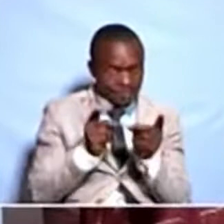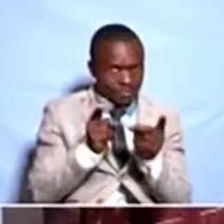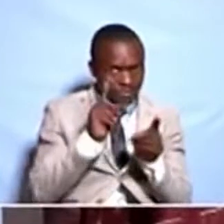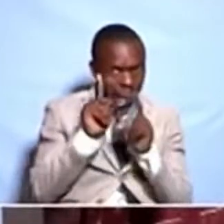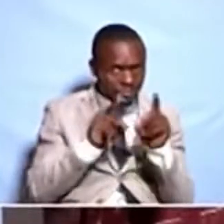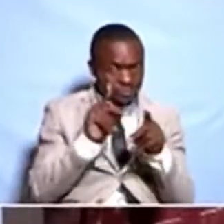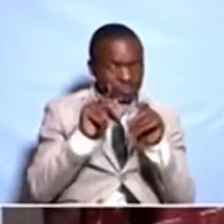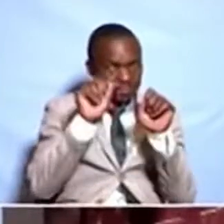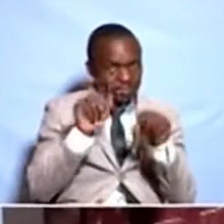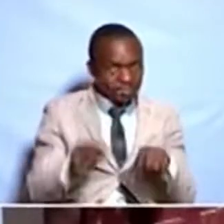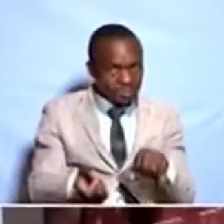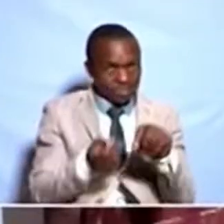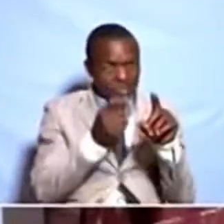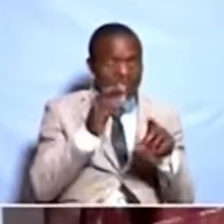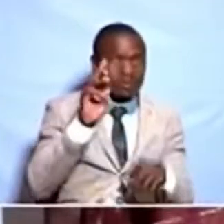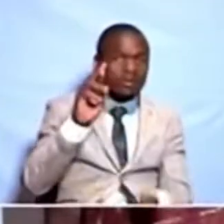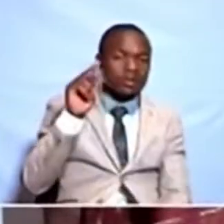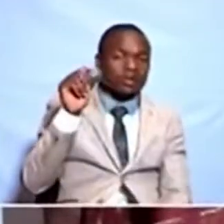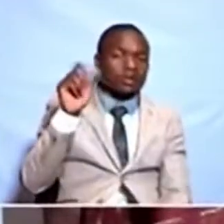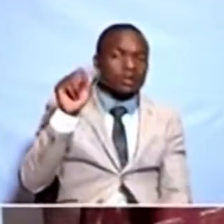that RATSA station